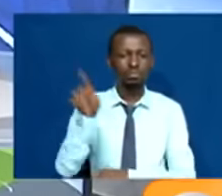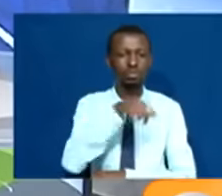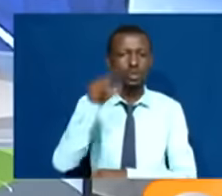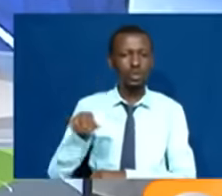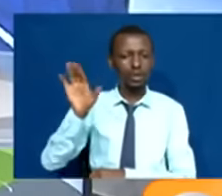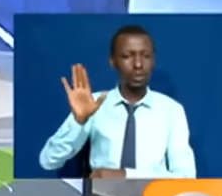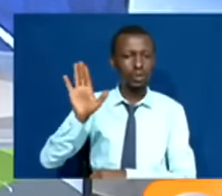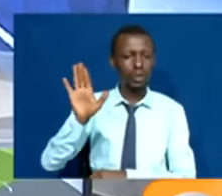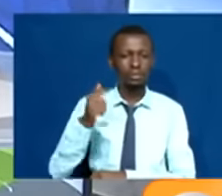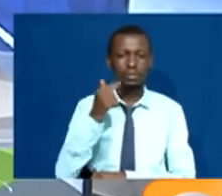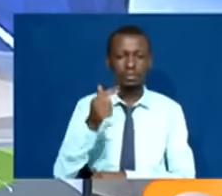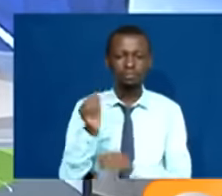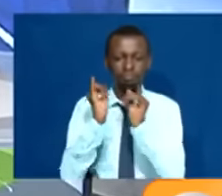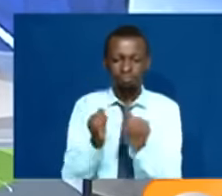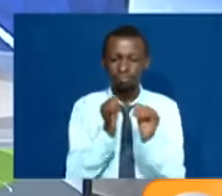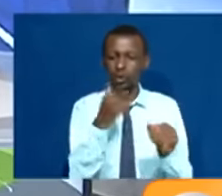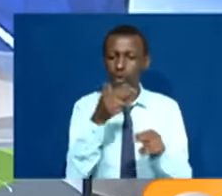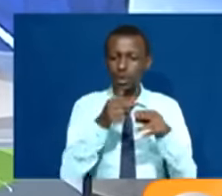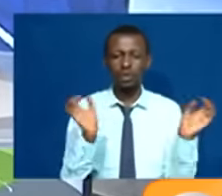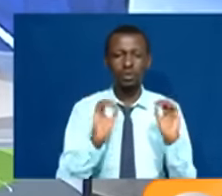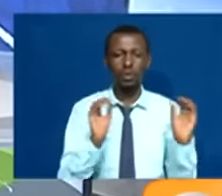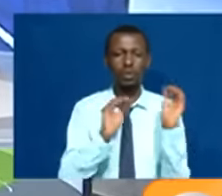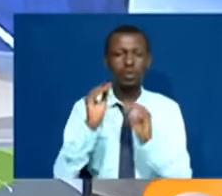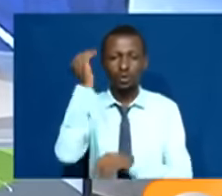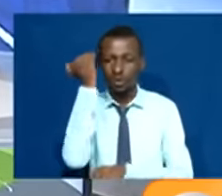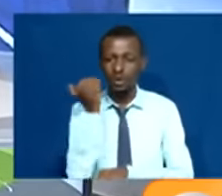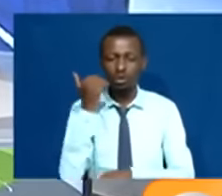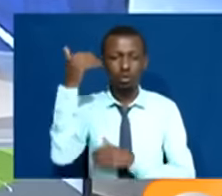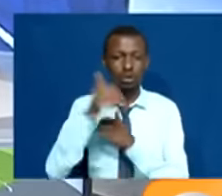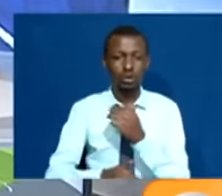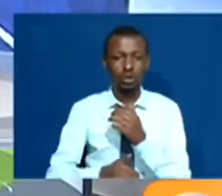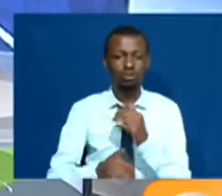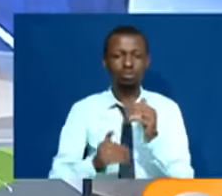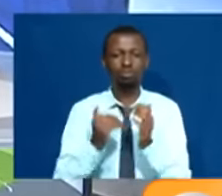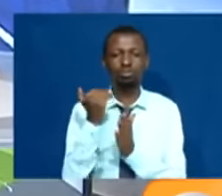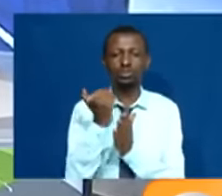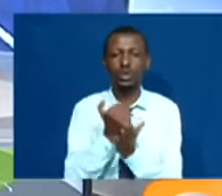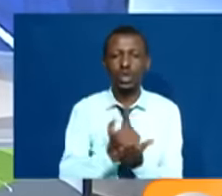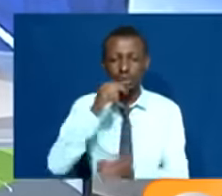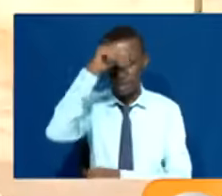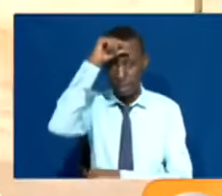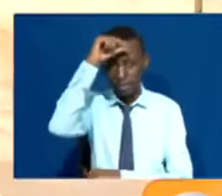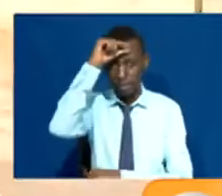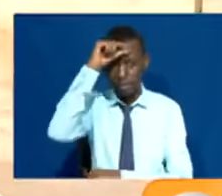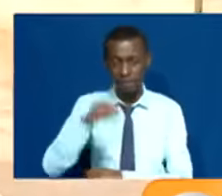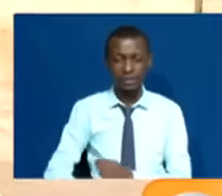at unnamed individuals going to court to stop government programs.